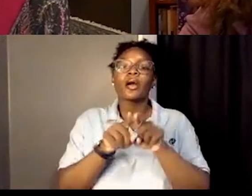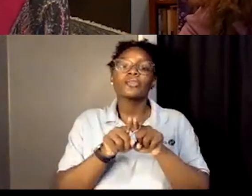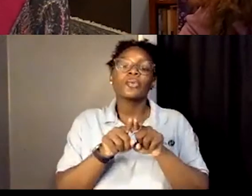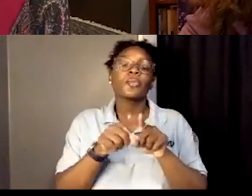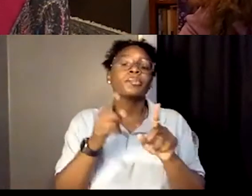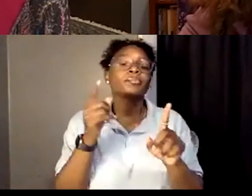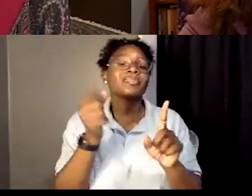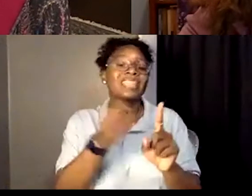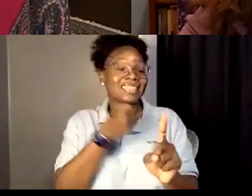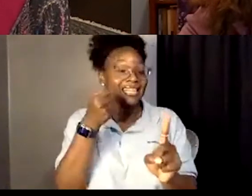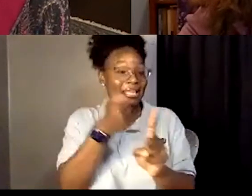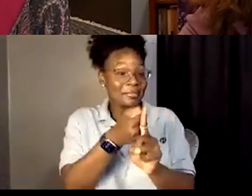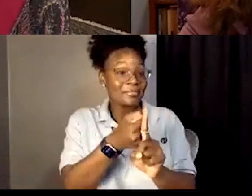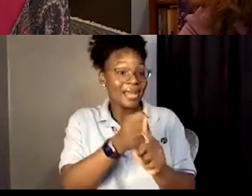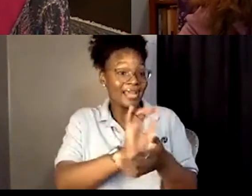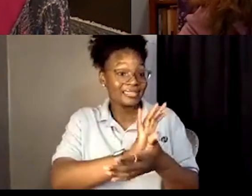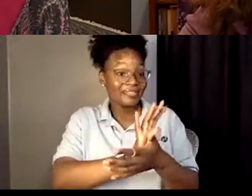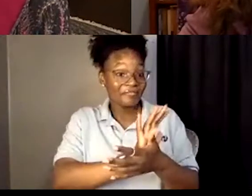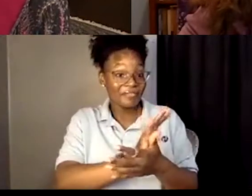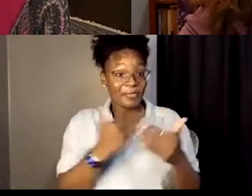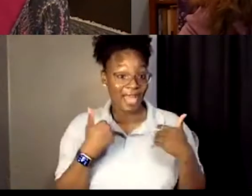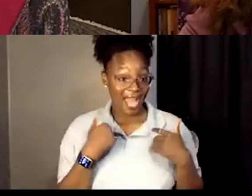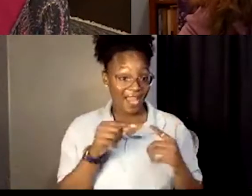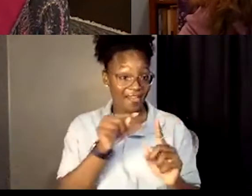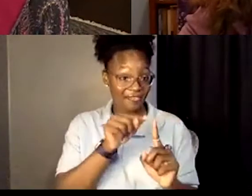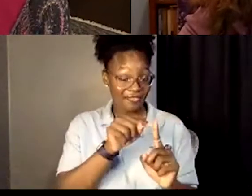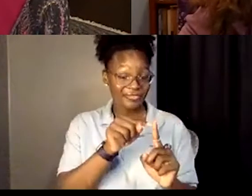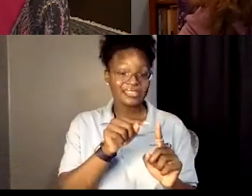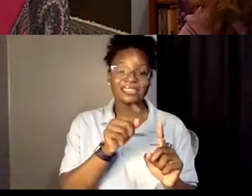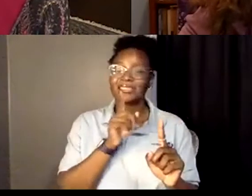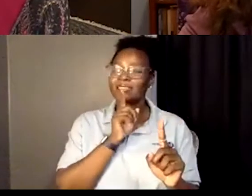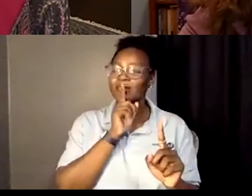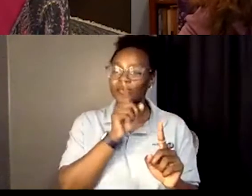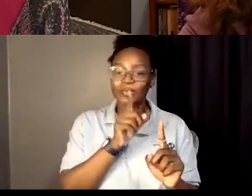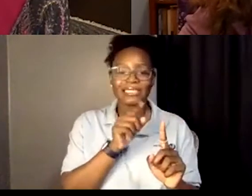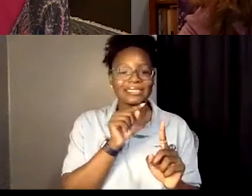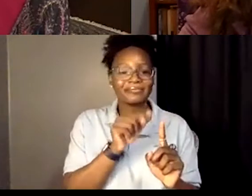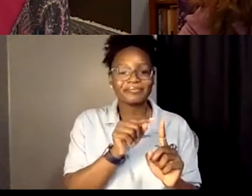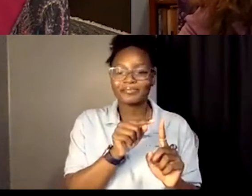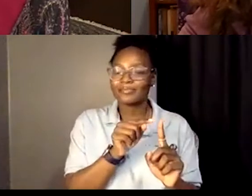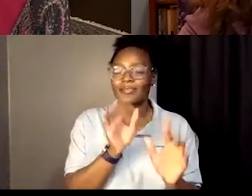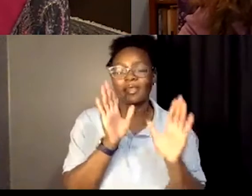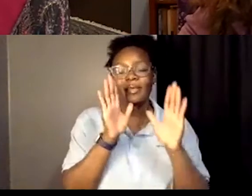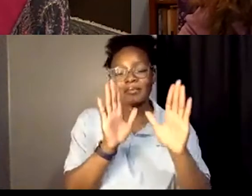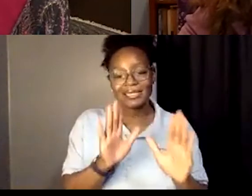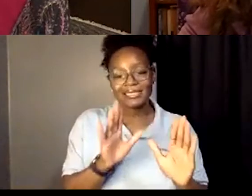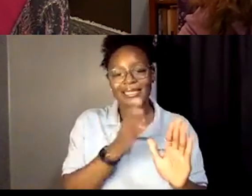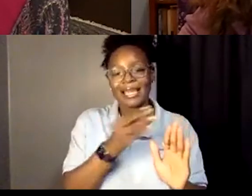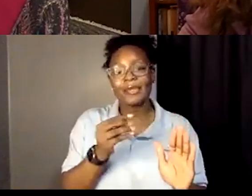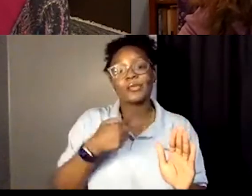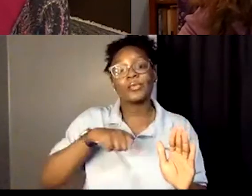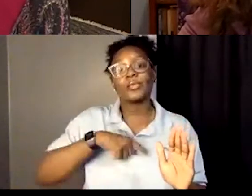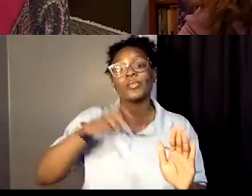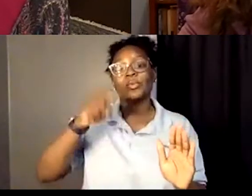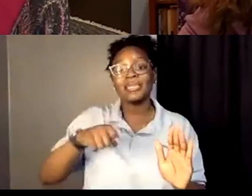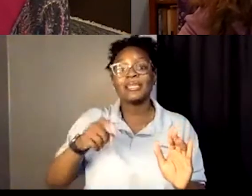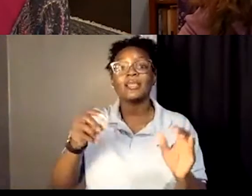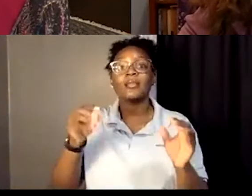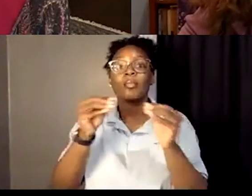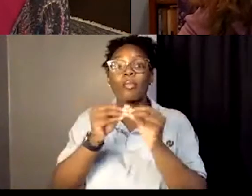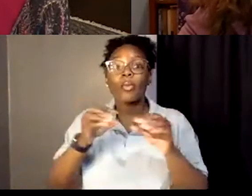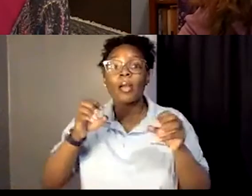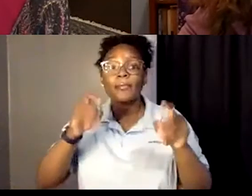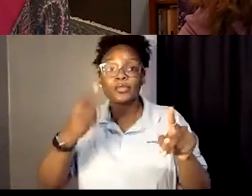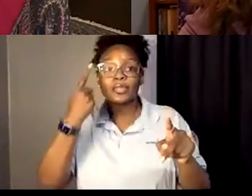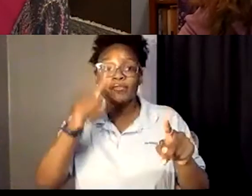Tannenbaum as an institution is to give more language and more opportunities for people to see the